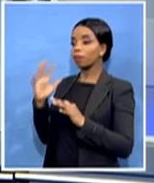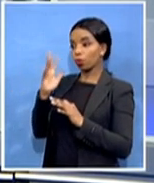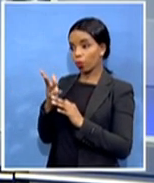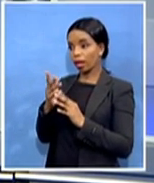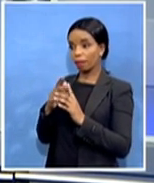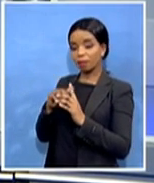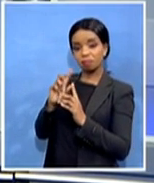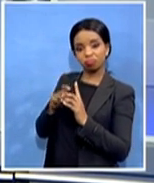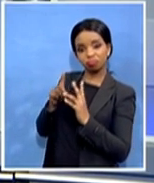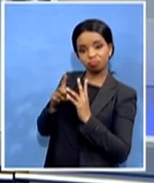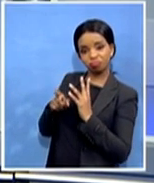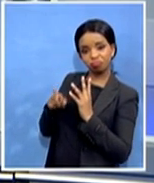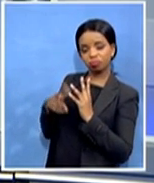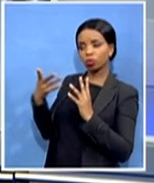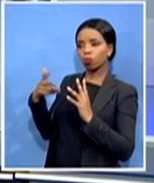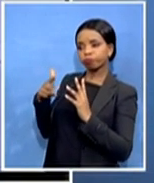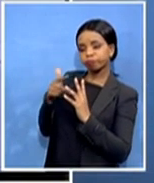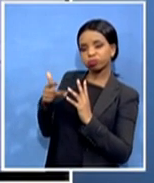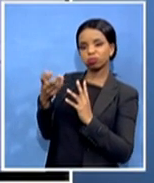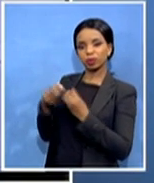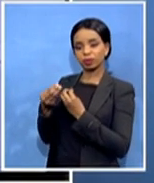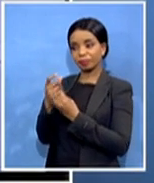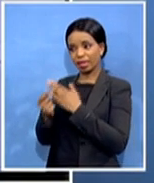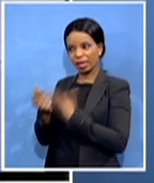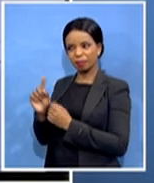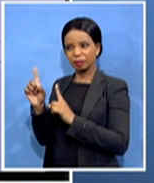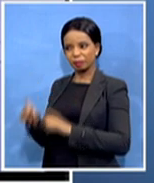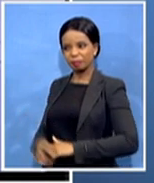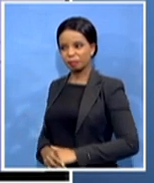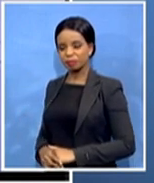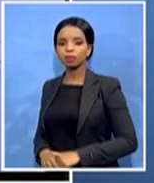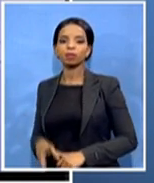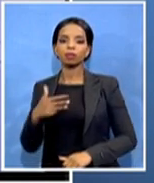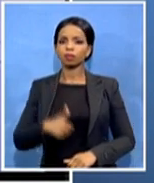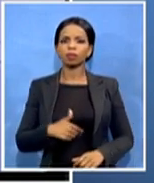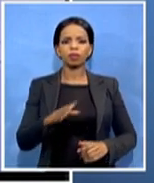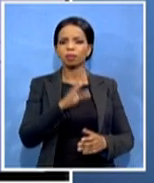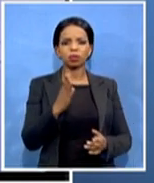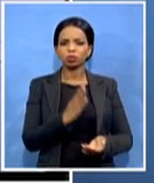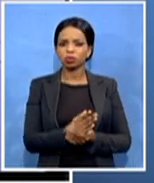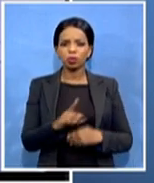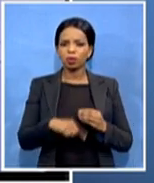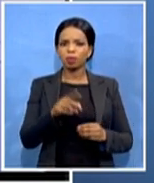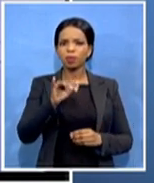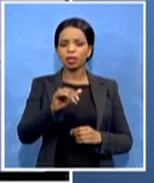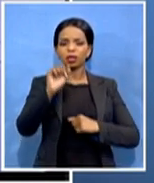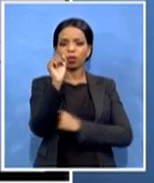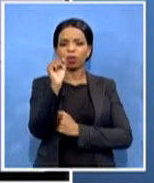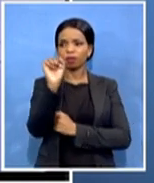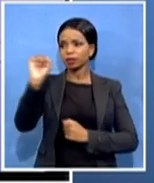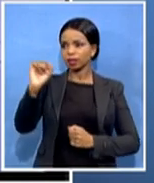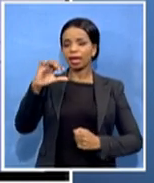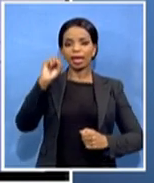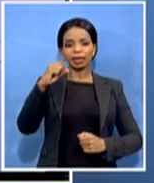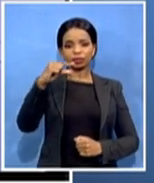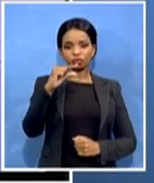I'm not sure about that. I think it is for the office of the SDO to really look at those matters. But